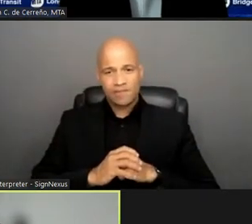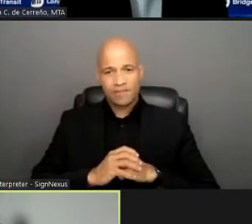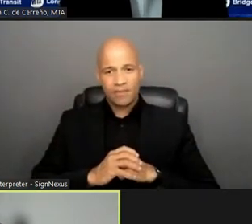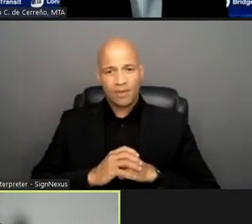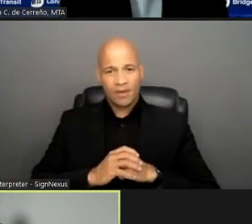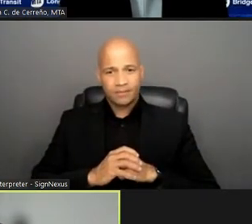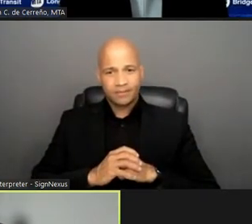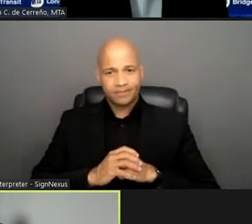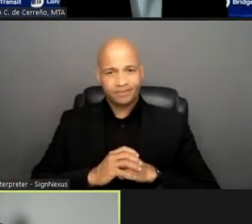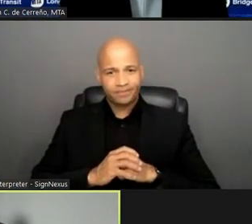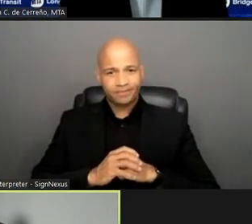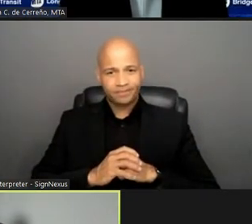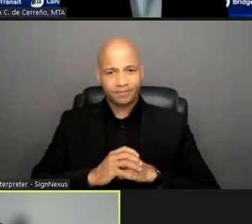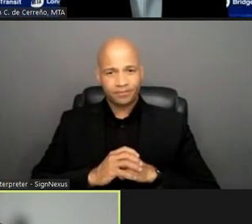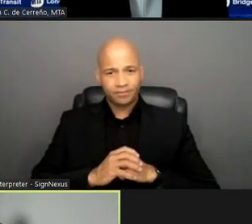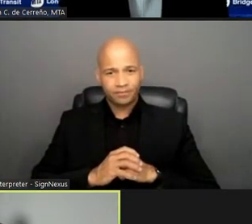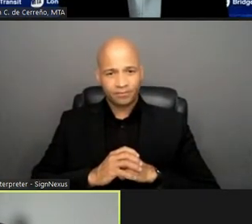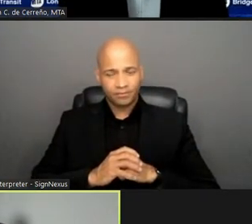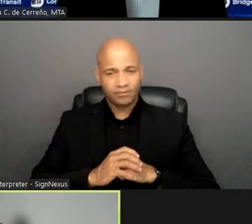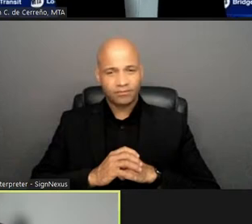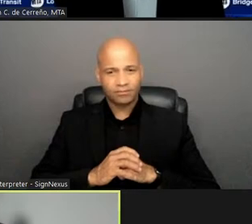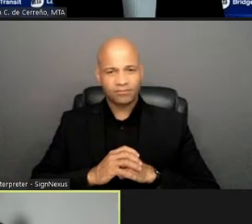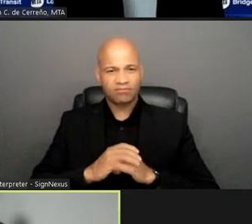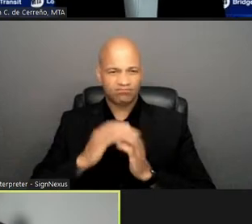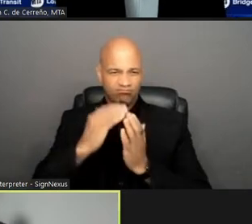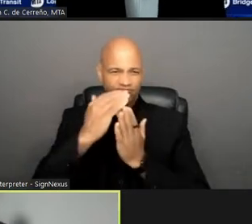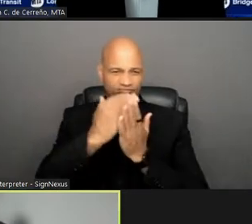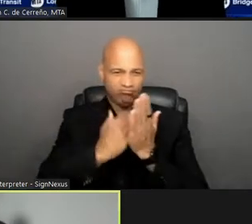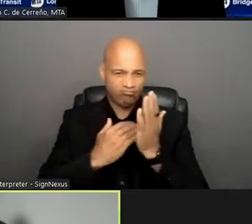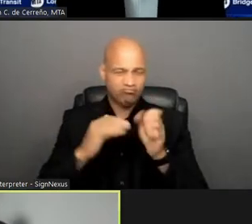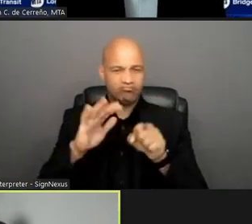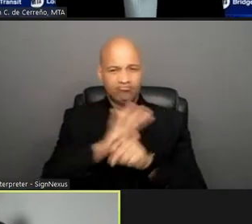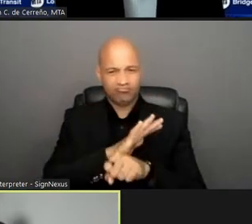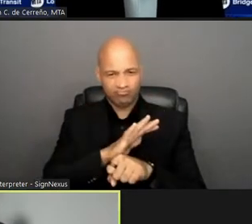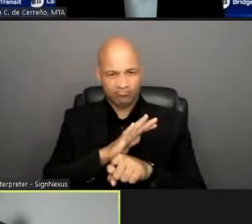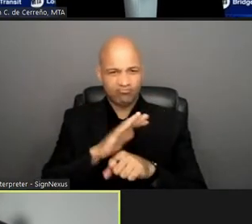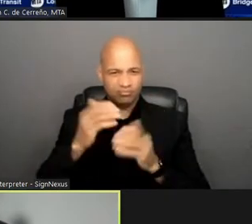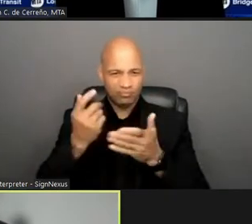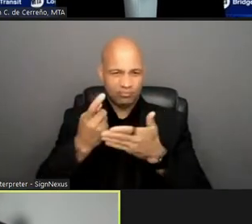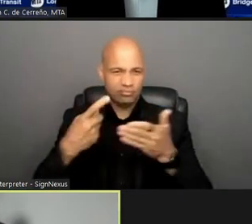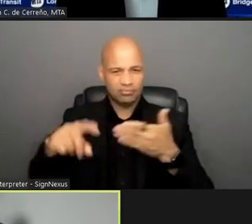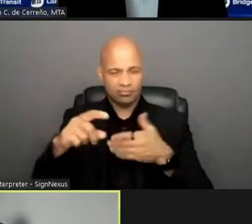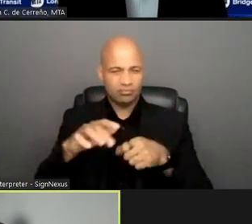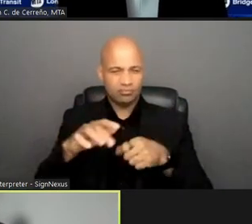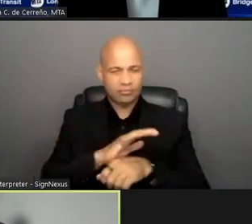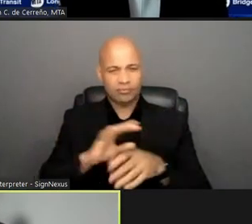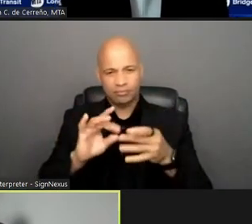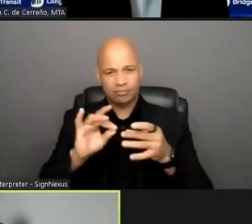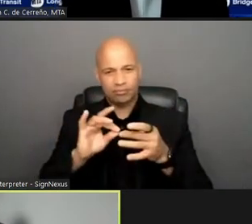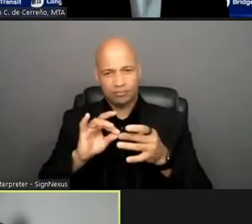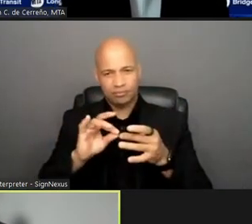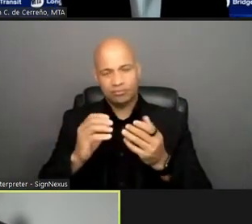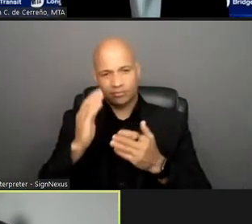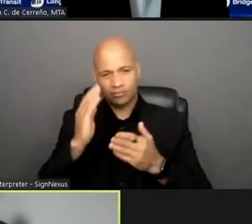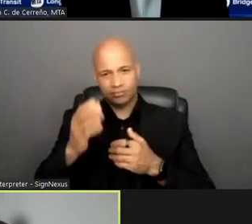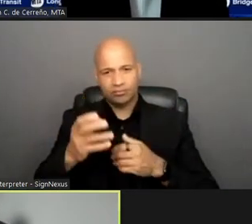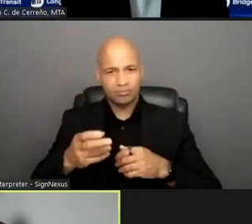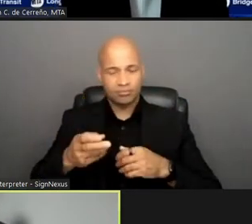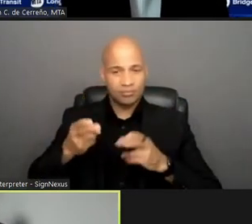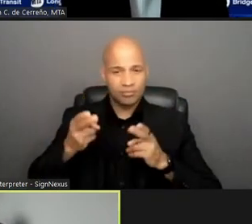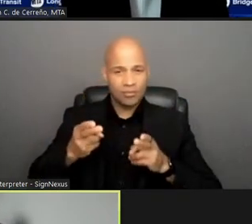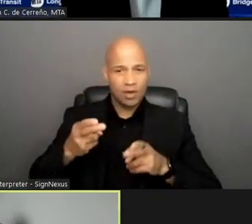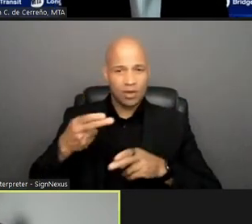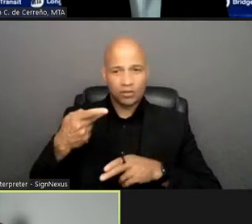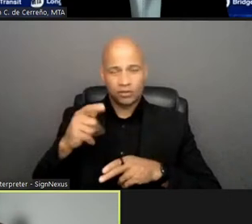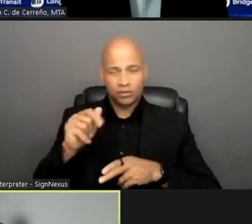and a more comprehensive list will be submitted with our full testimony next week uh first electrifying Hunts Point Market including